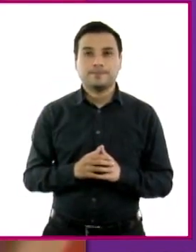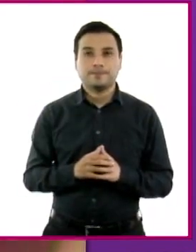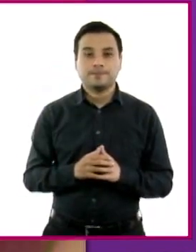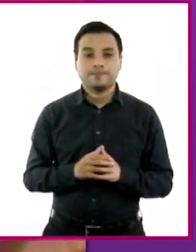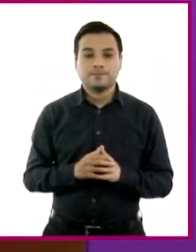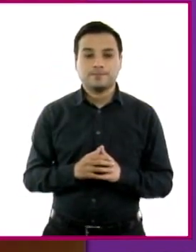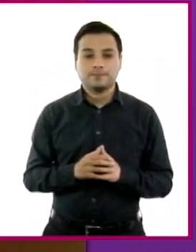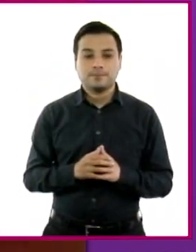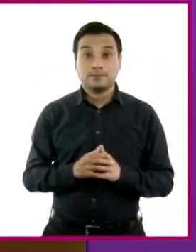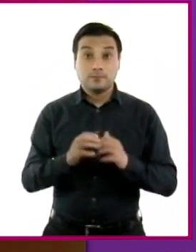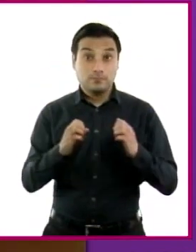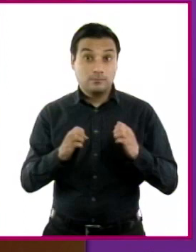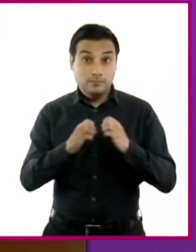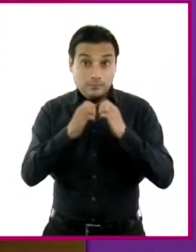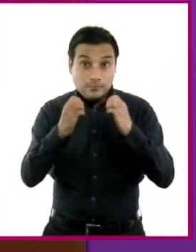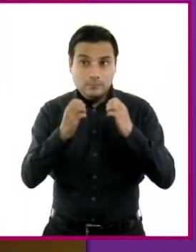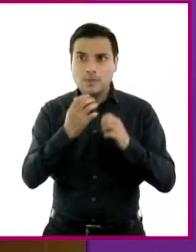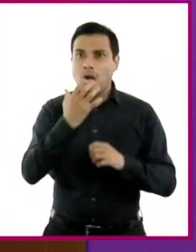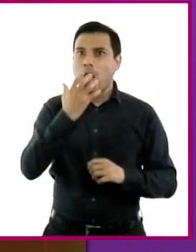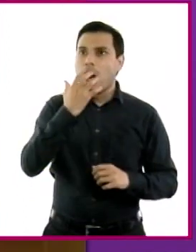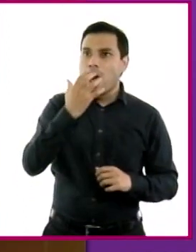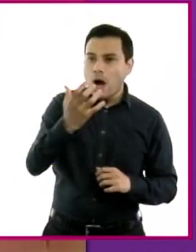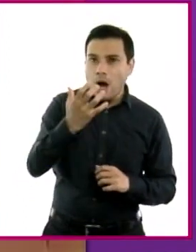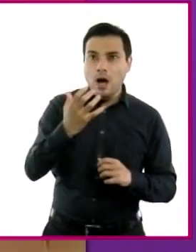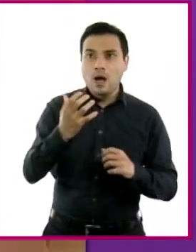push, or shout during the emergency.